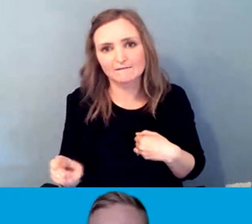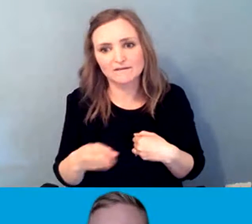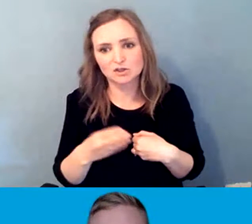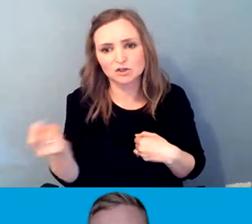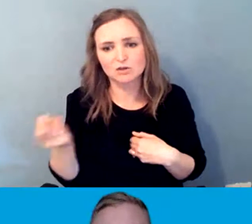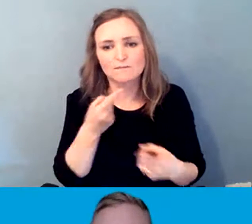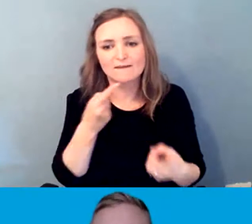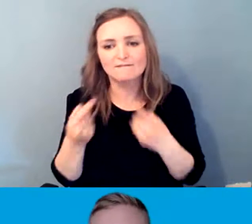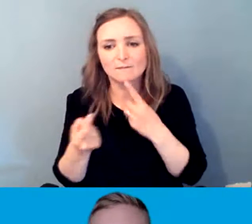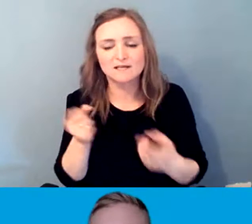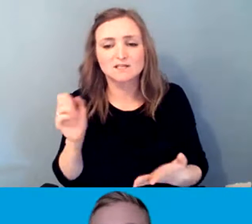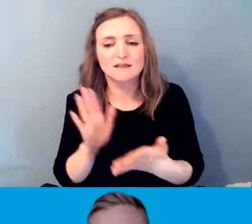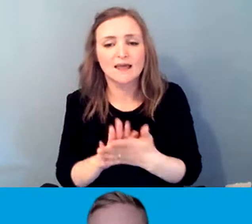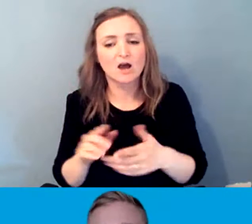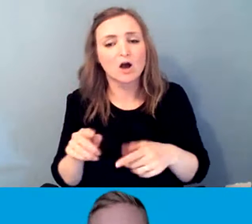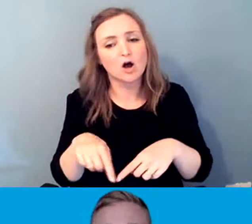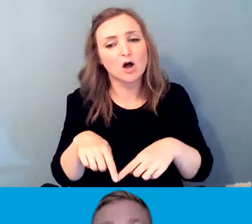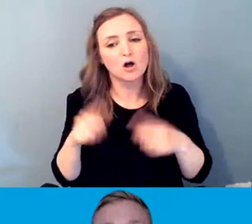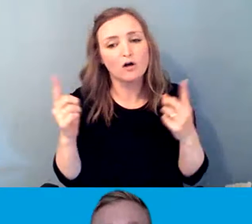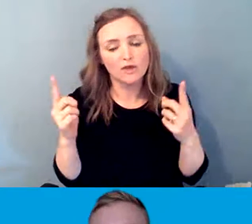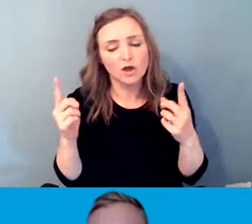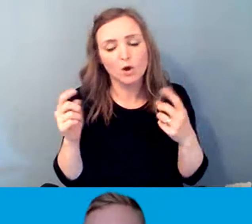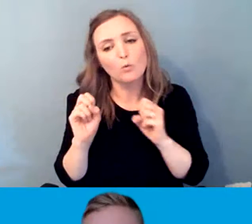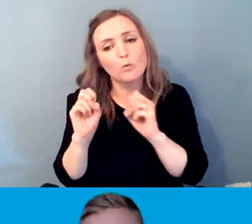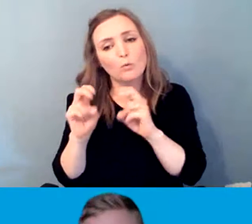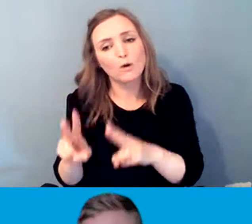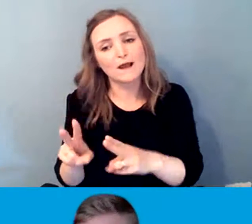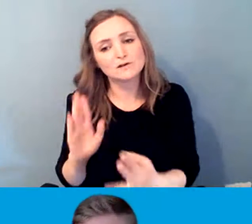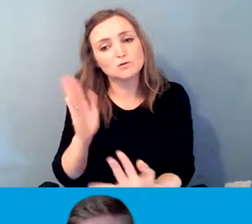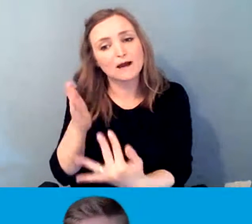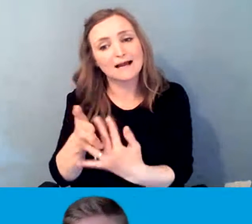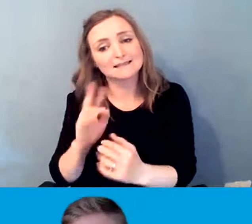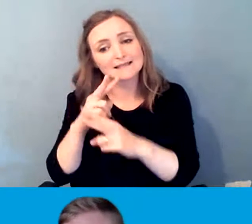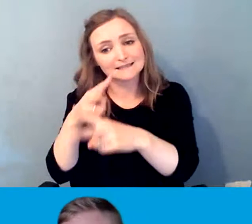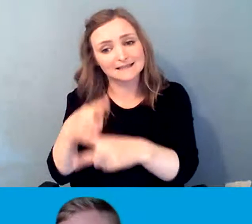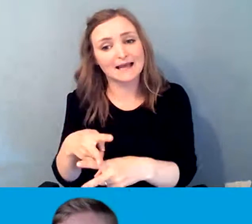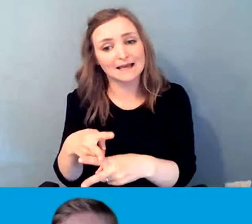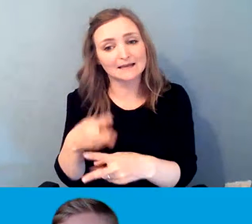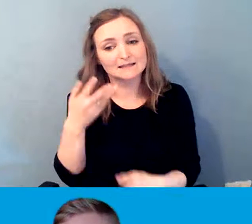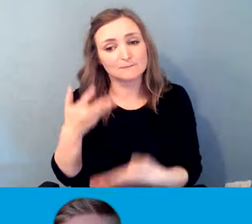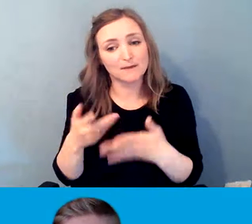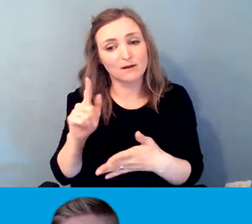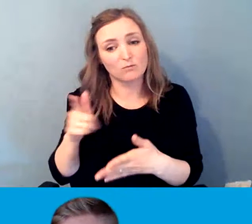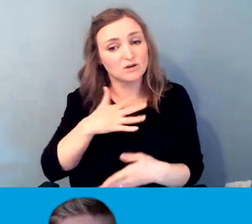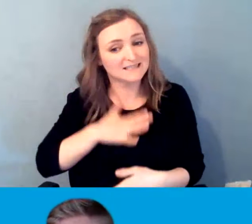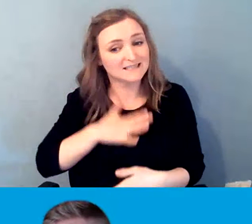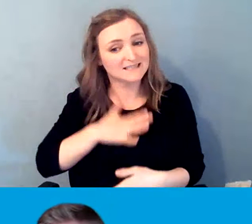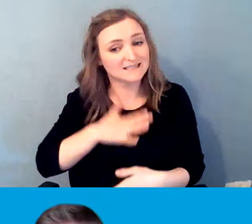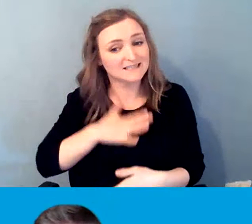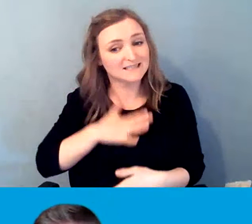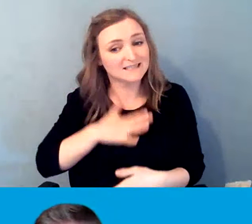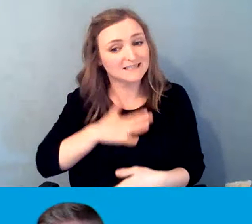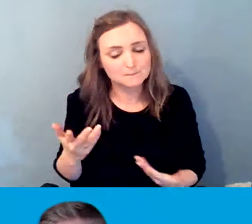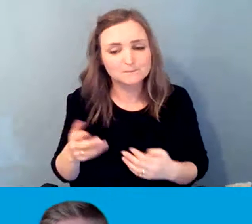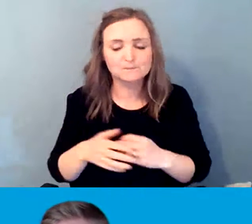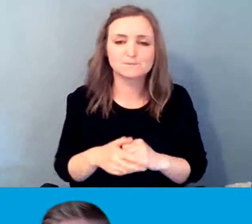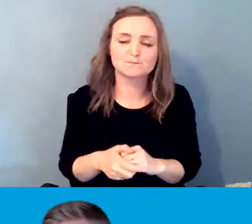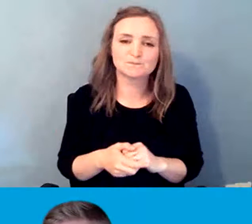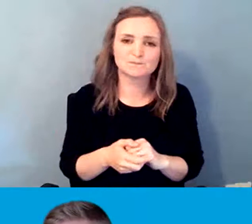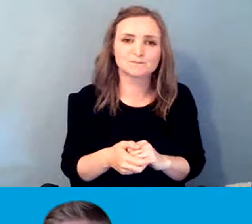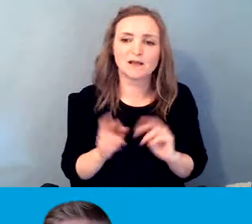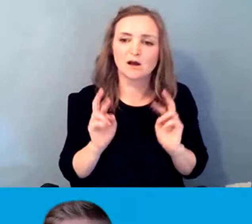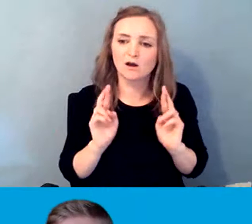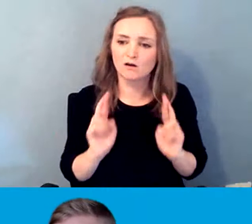about alternative methods for accessing care, depending on what care it is you're looking to access. So I hope